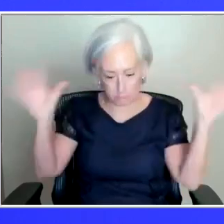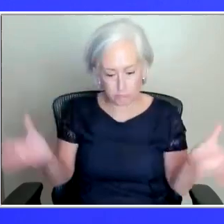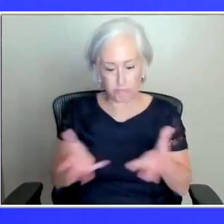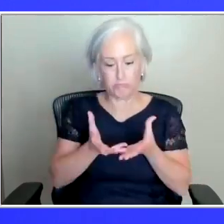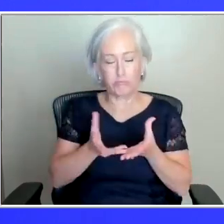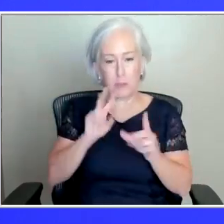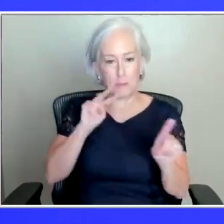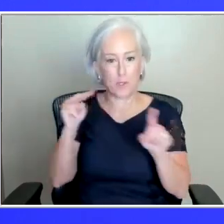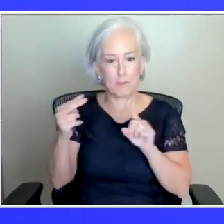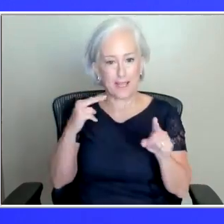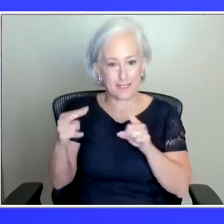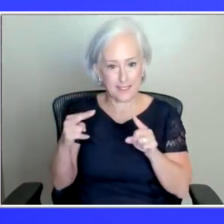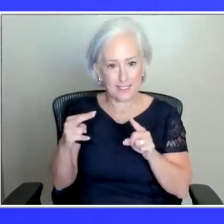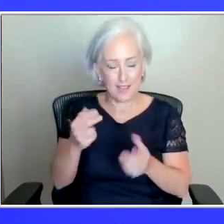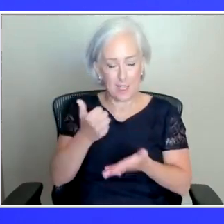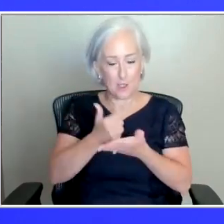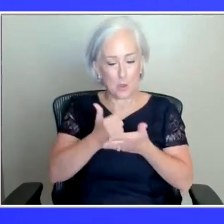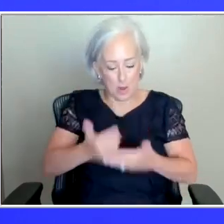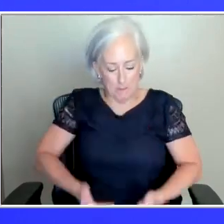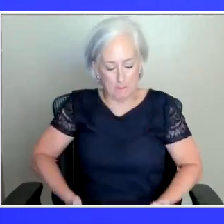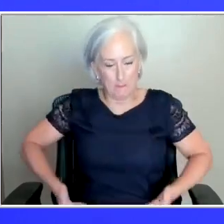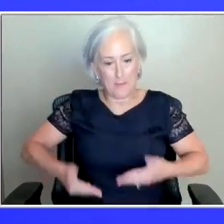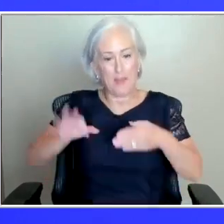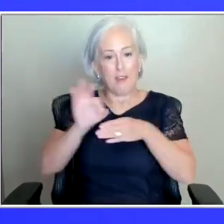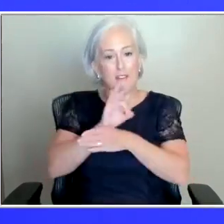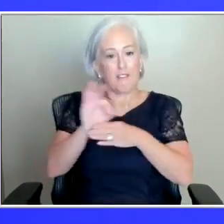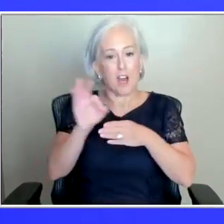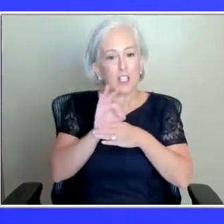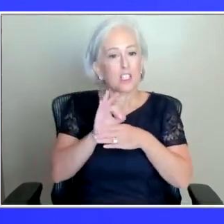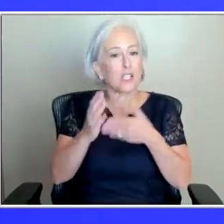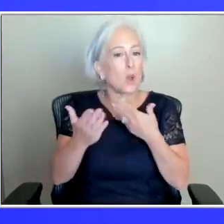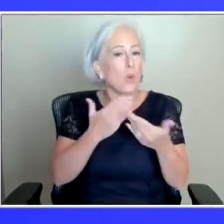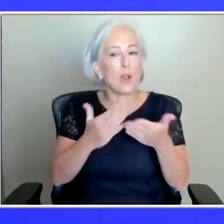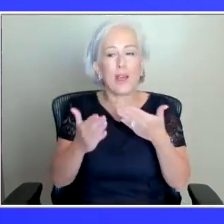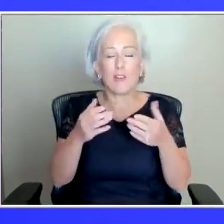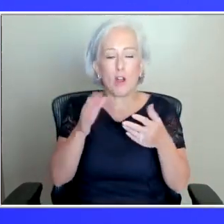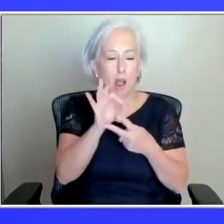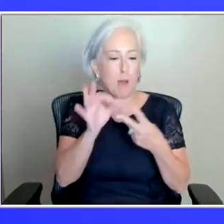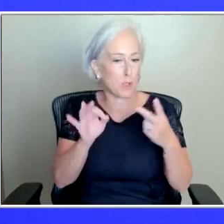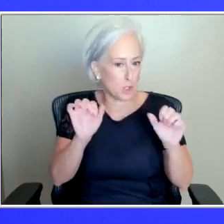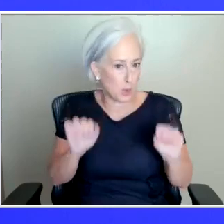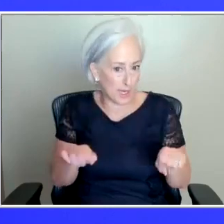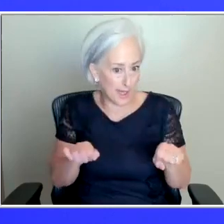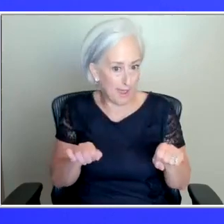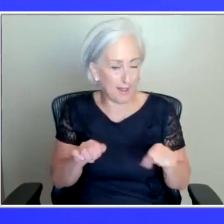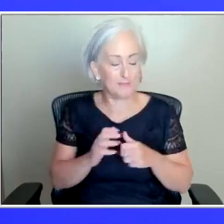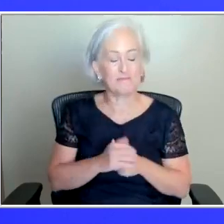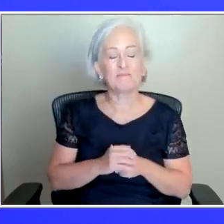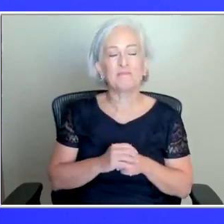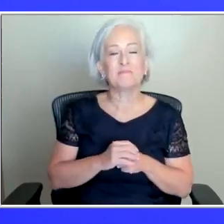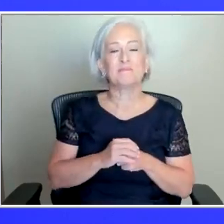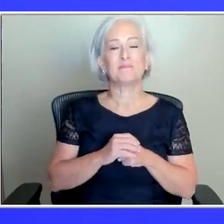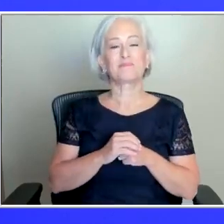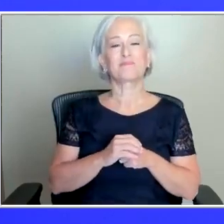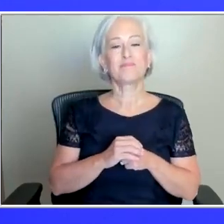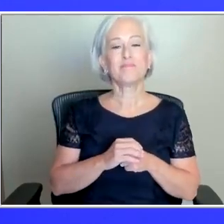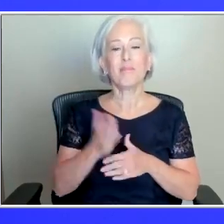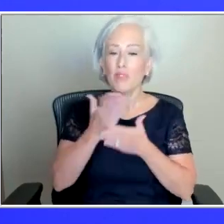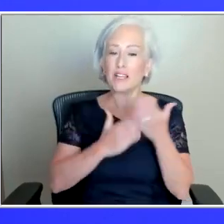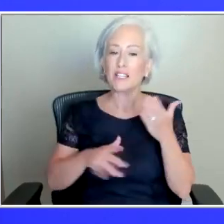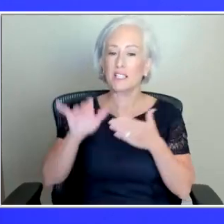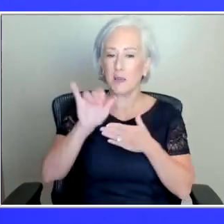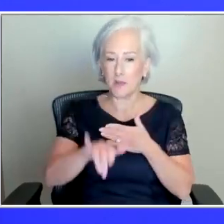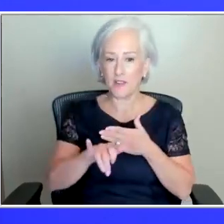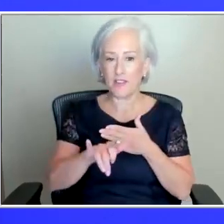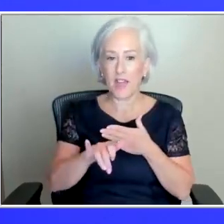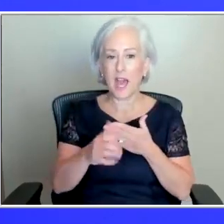overall pelvic floor function with whatever means we have at our disposal. And some of it does dive deeper